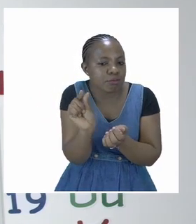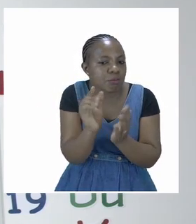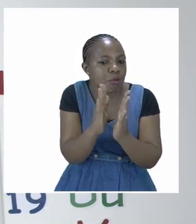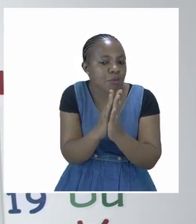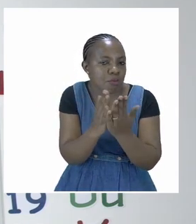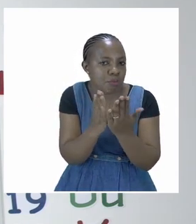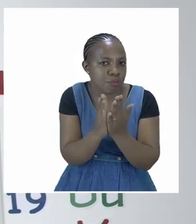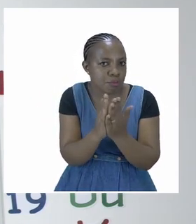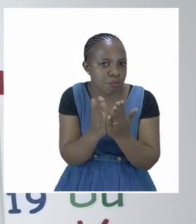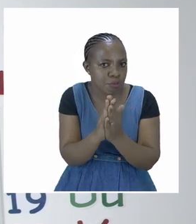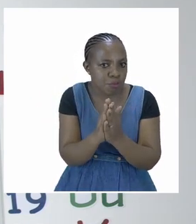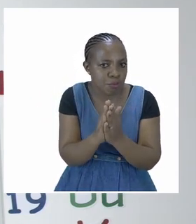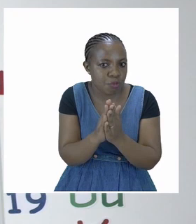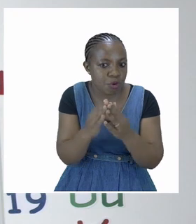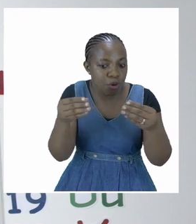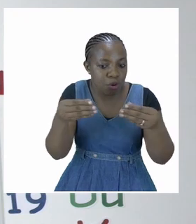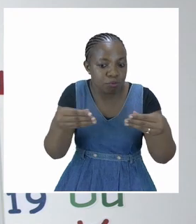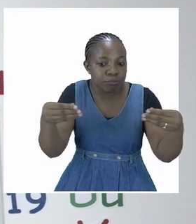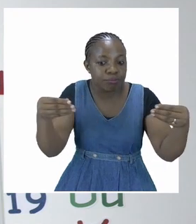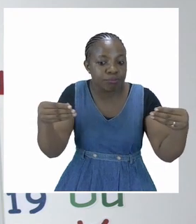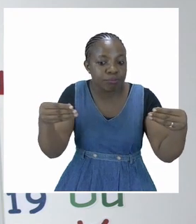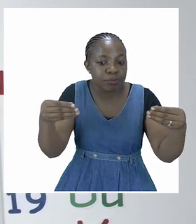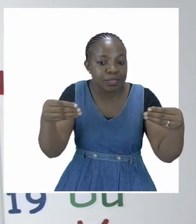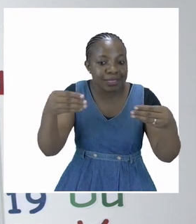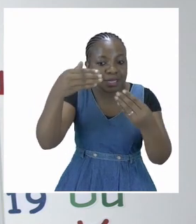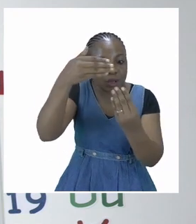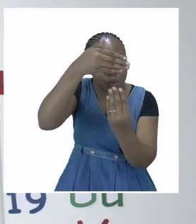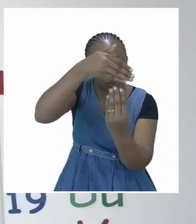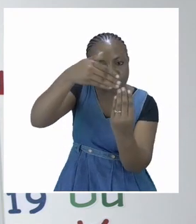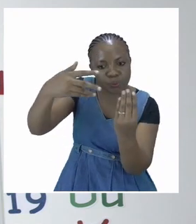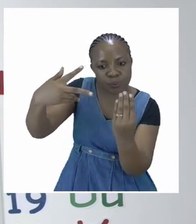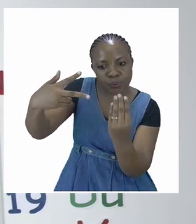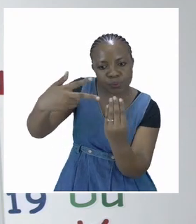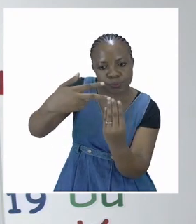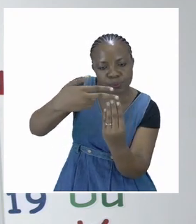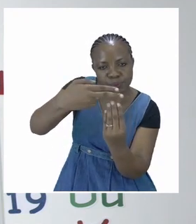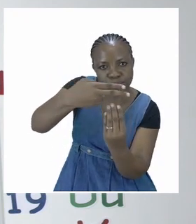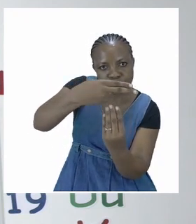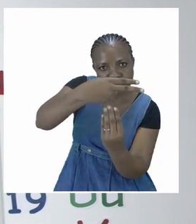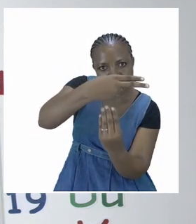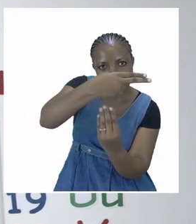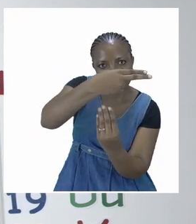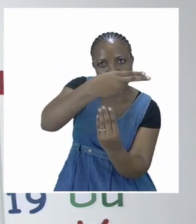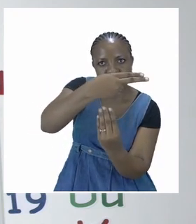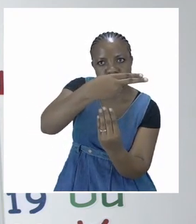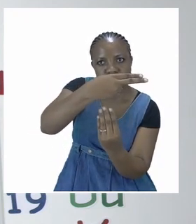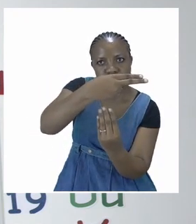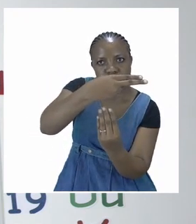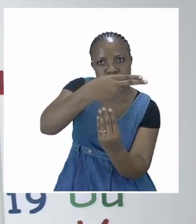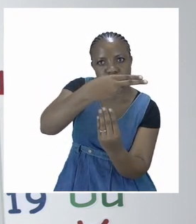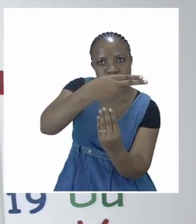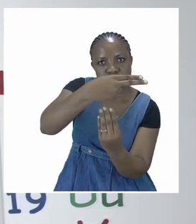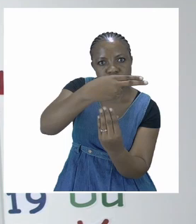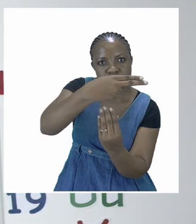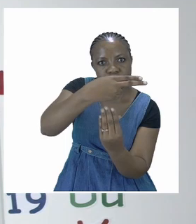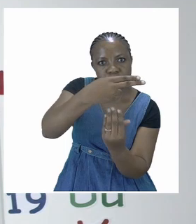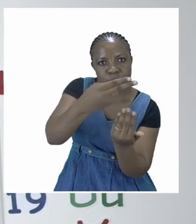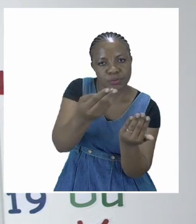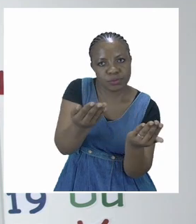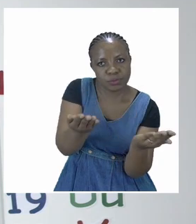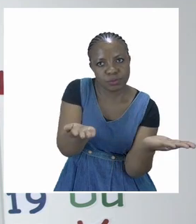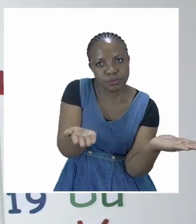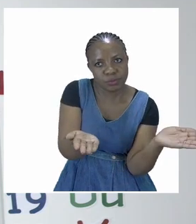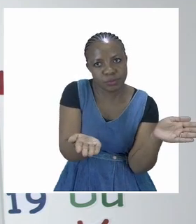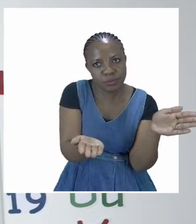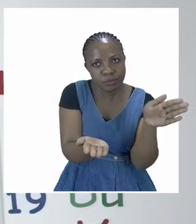booklet. Please cut the top of the lesson booklet with a pair of scissors and fold